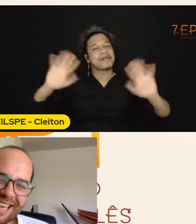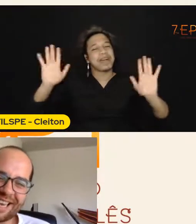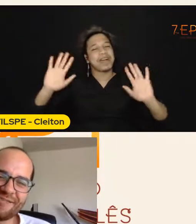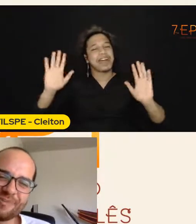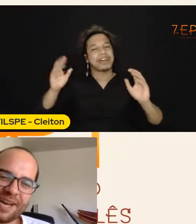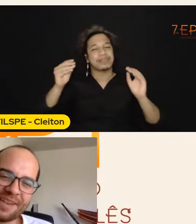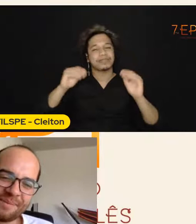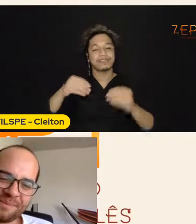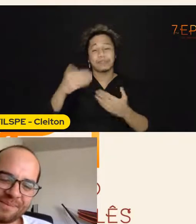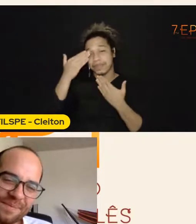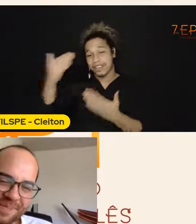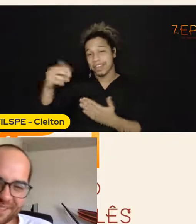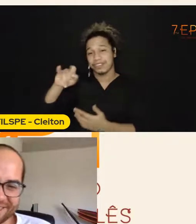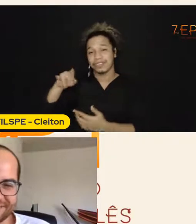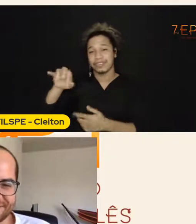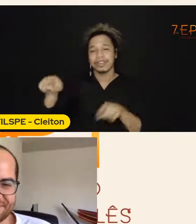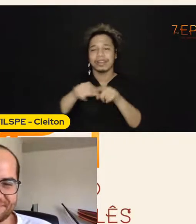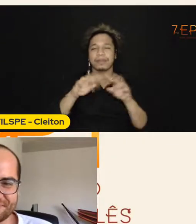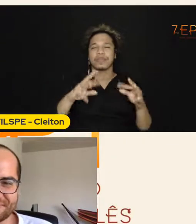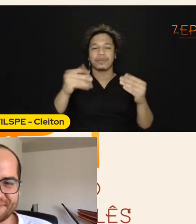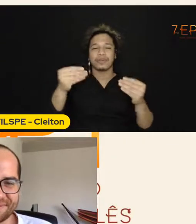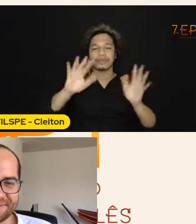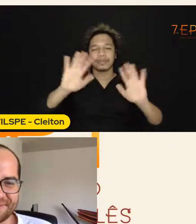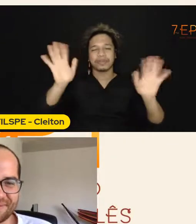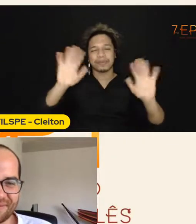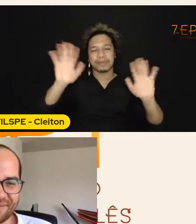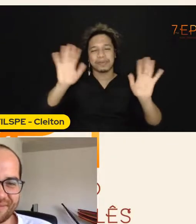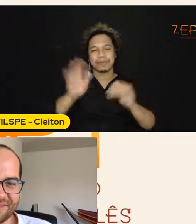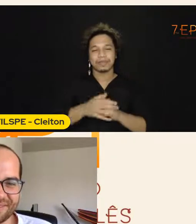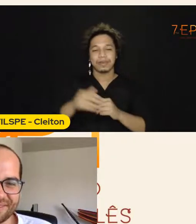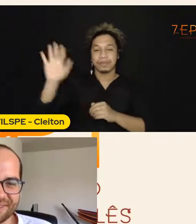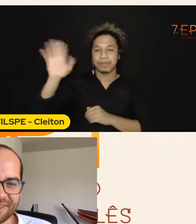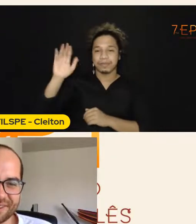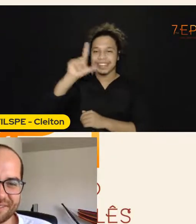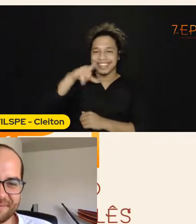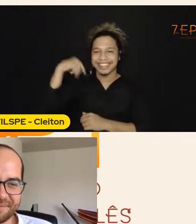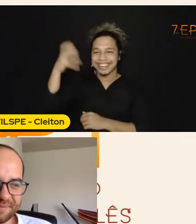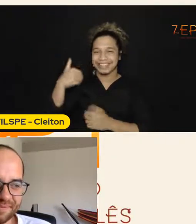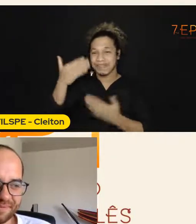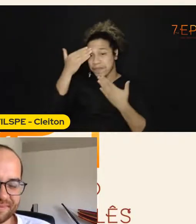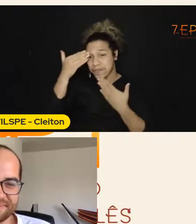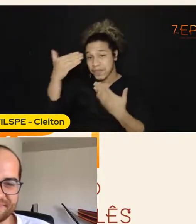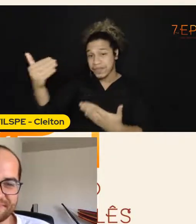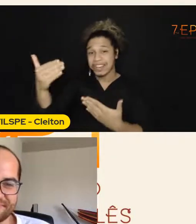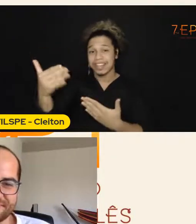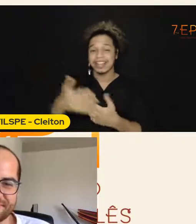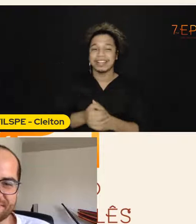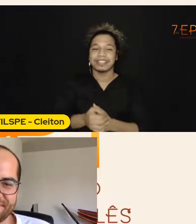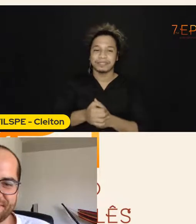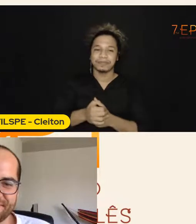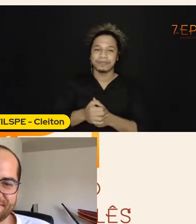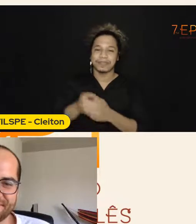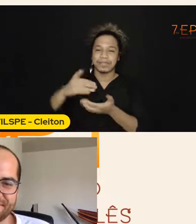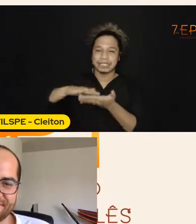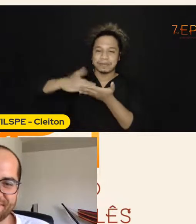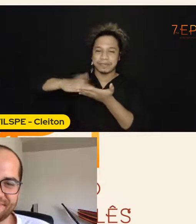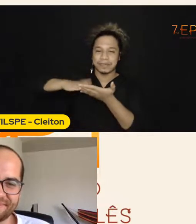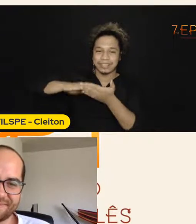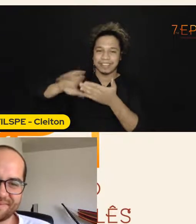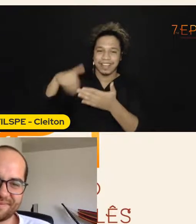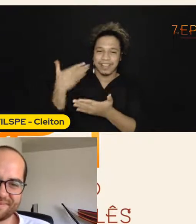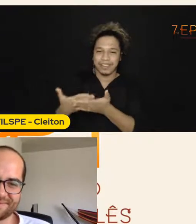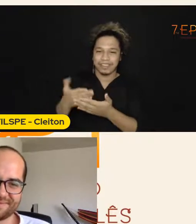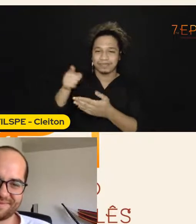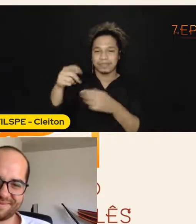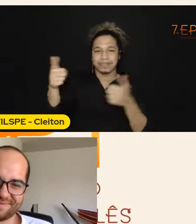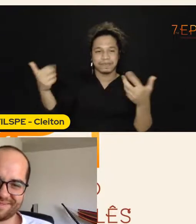you, Jonathan. Bye. Thank you a lot. Bye, Cleiton. Thank you so much for your interpretation. You rock. Thank